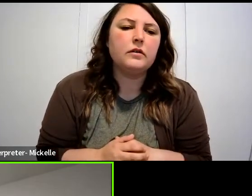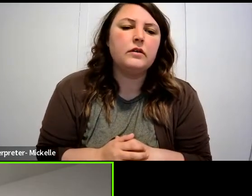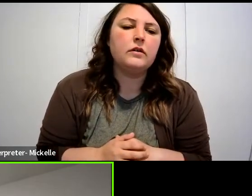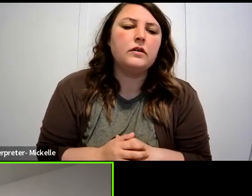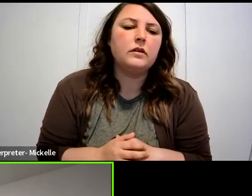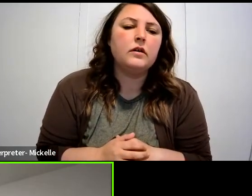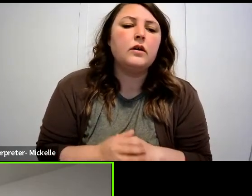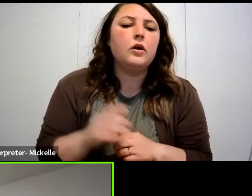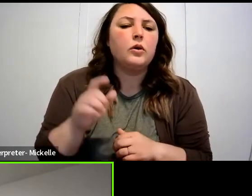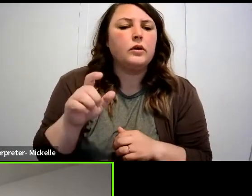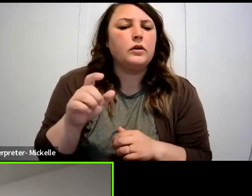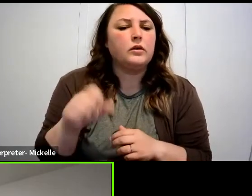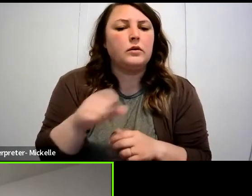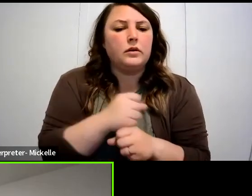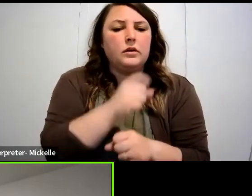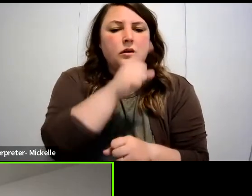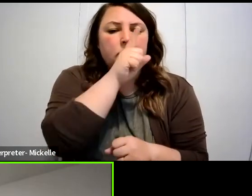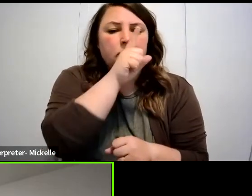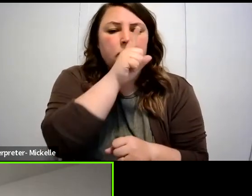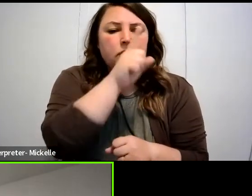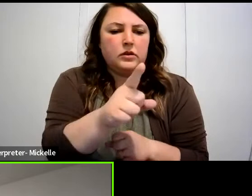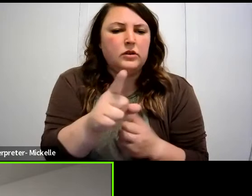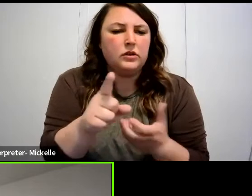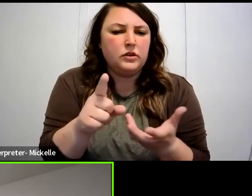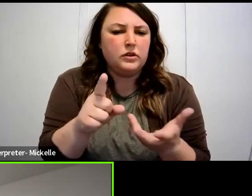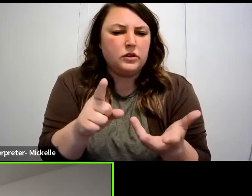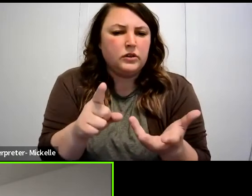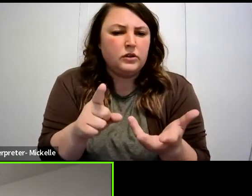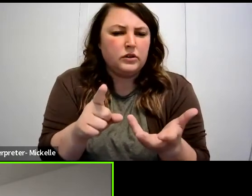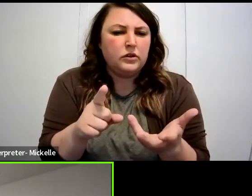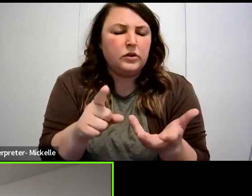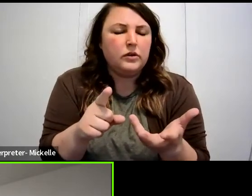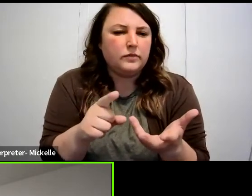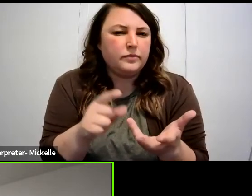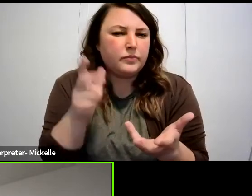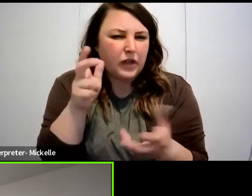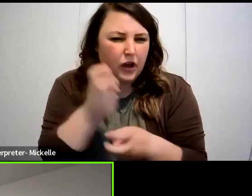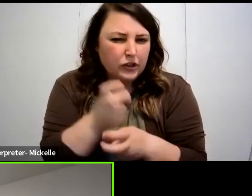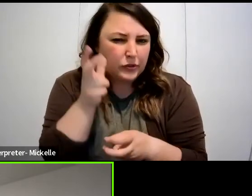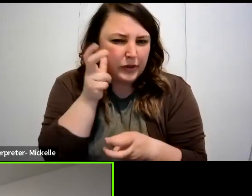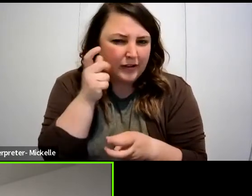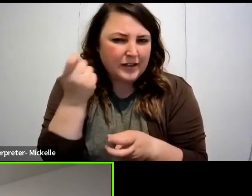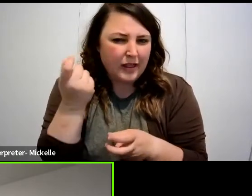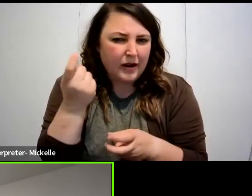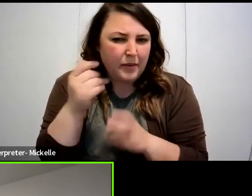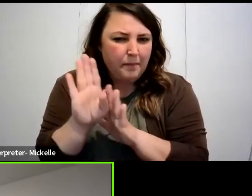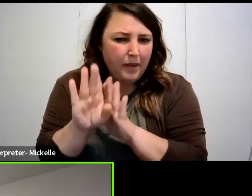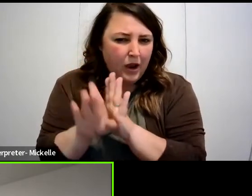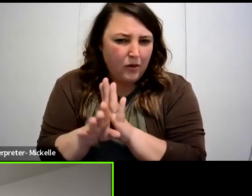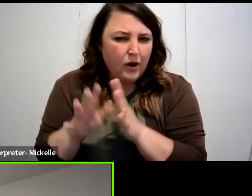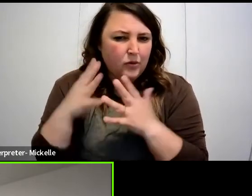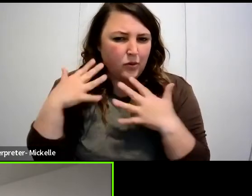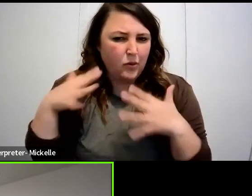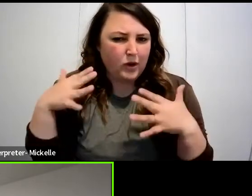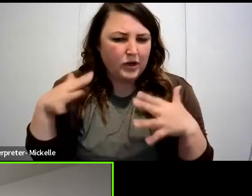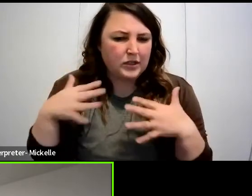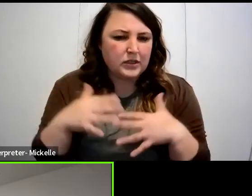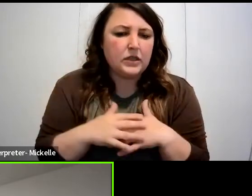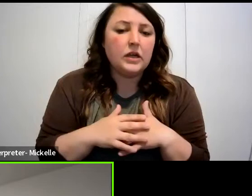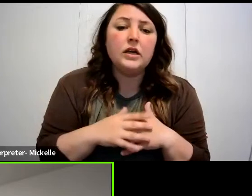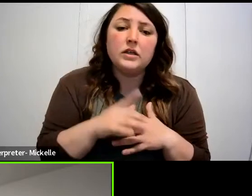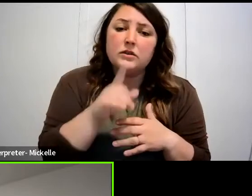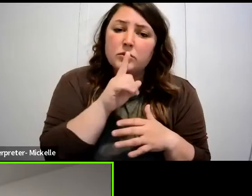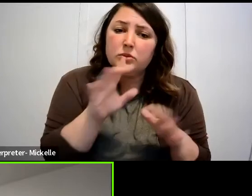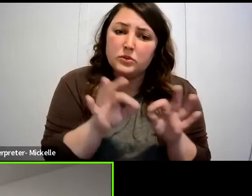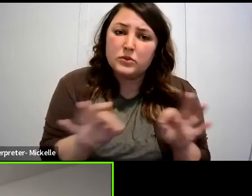of journalists, including in conflict situations. And it is still a sad reality that female journalists even face